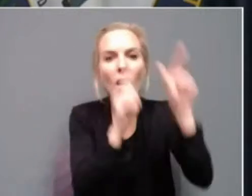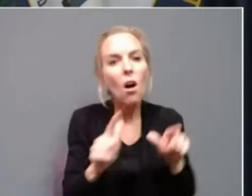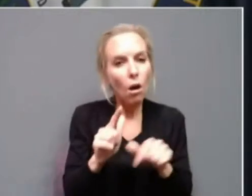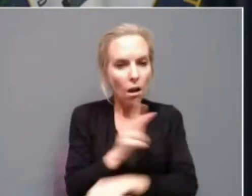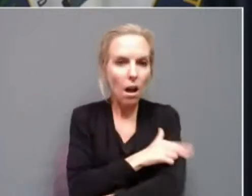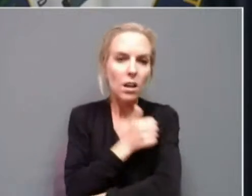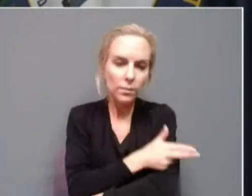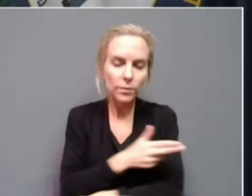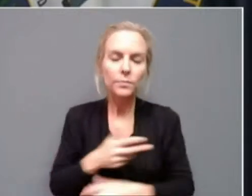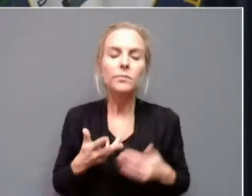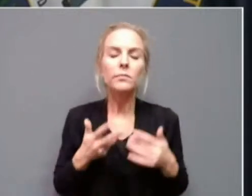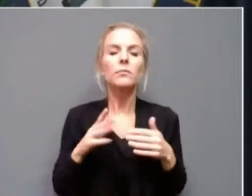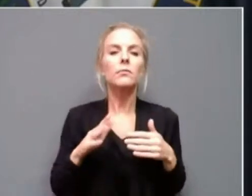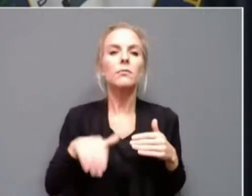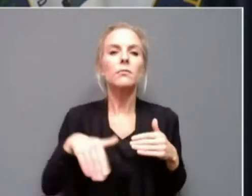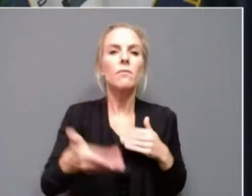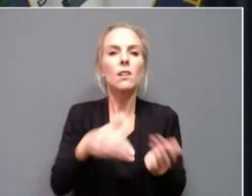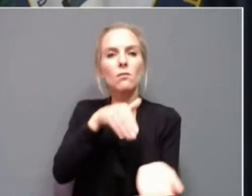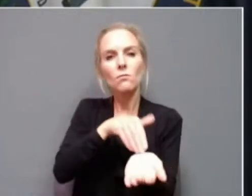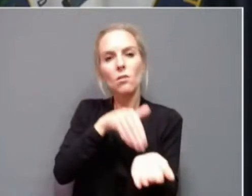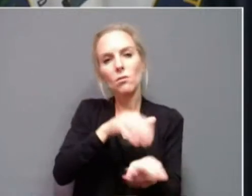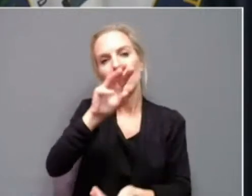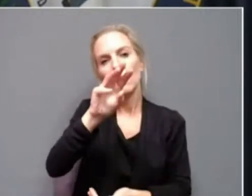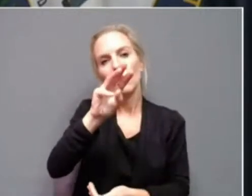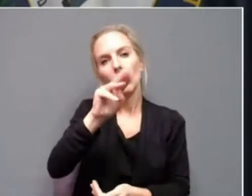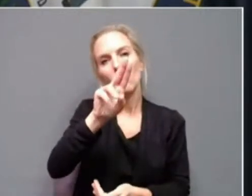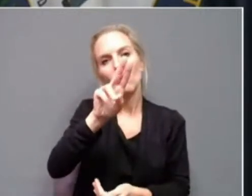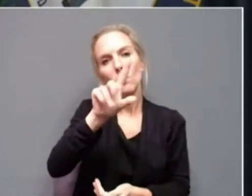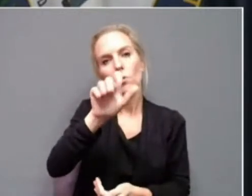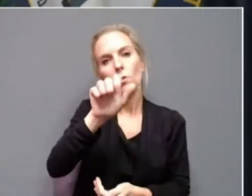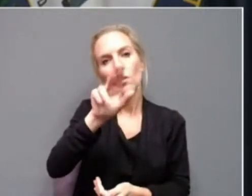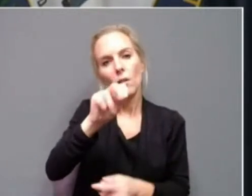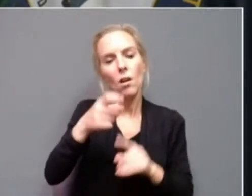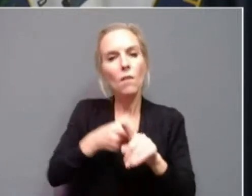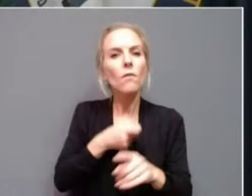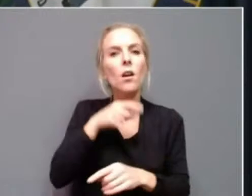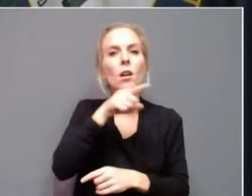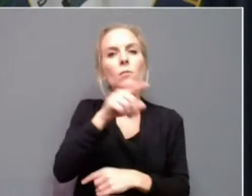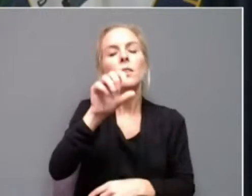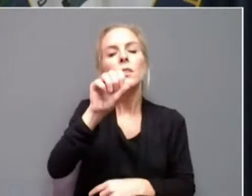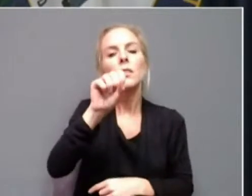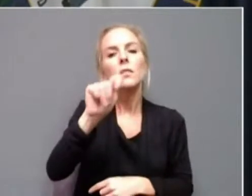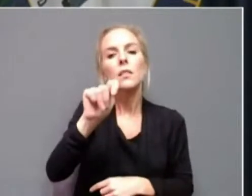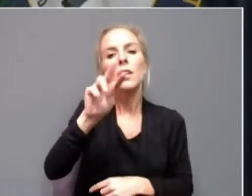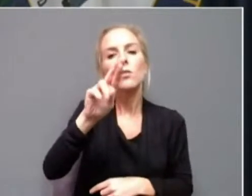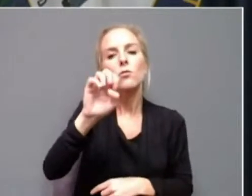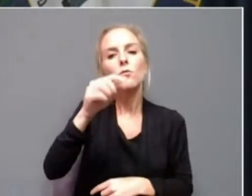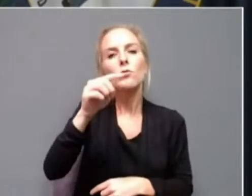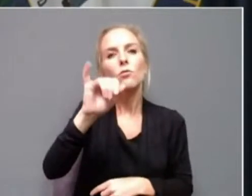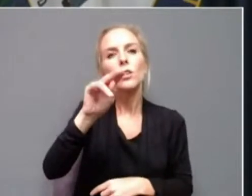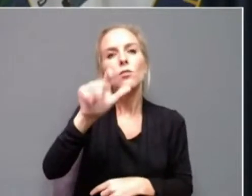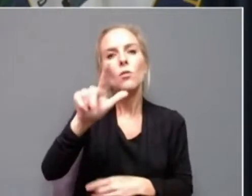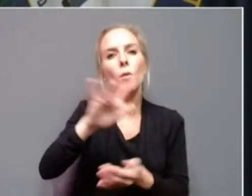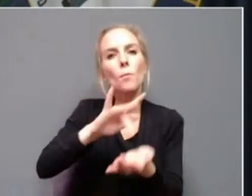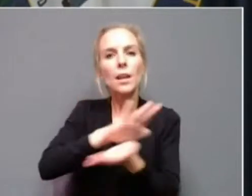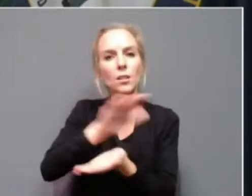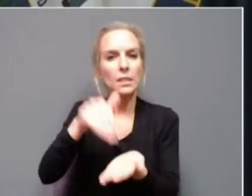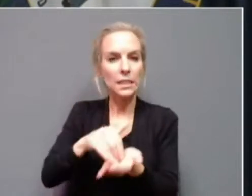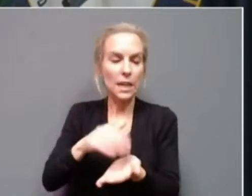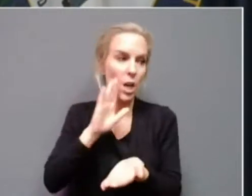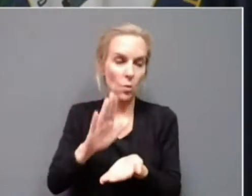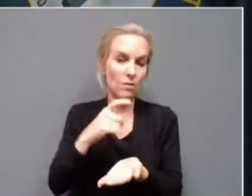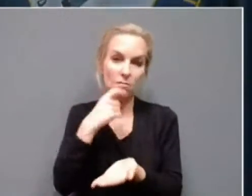William Milan, Chief Medical Officer of St. Clair Regional Medical Center. He's going to tell you all their beds are